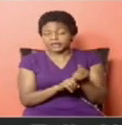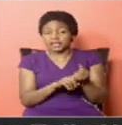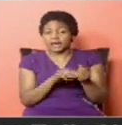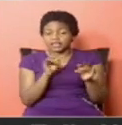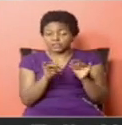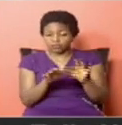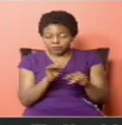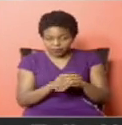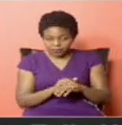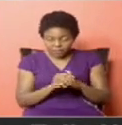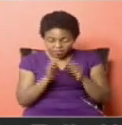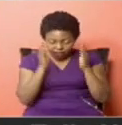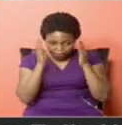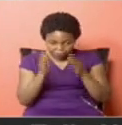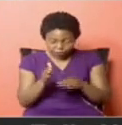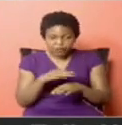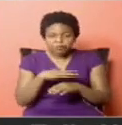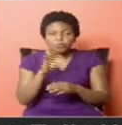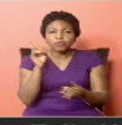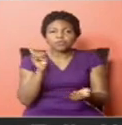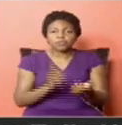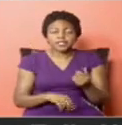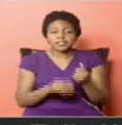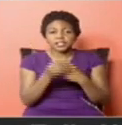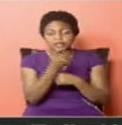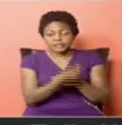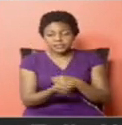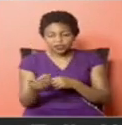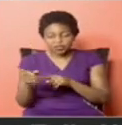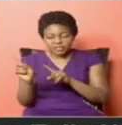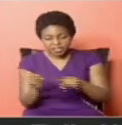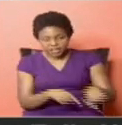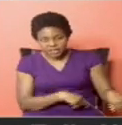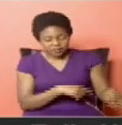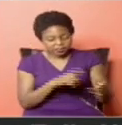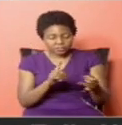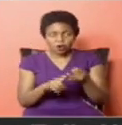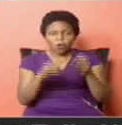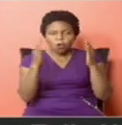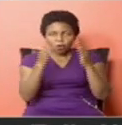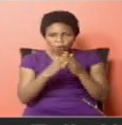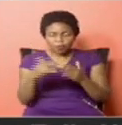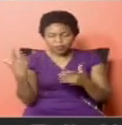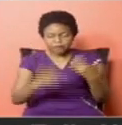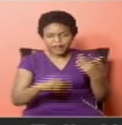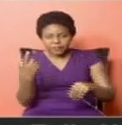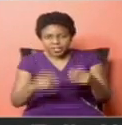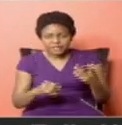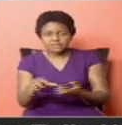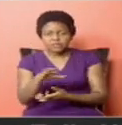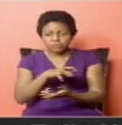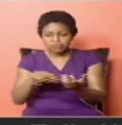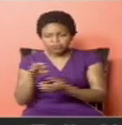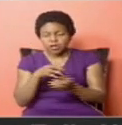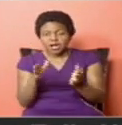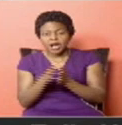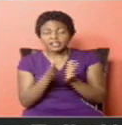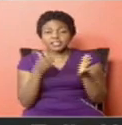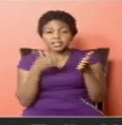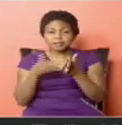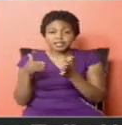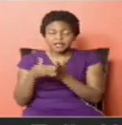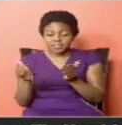mainly about child neglect, domestic violence, and limited access to